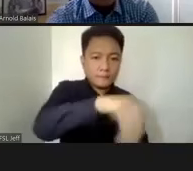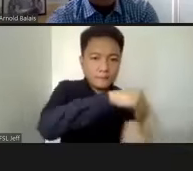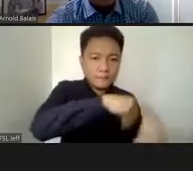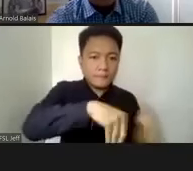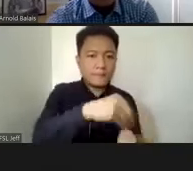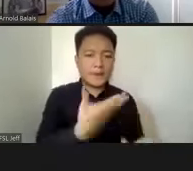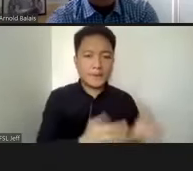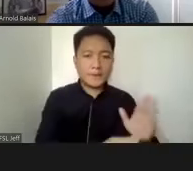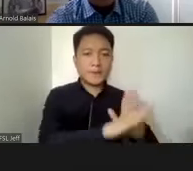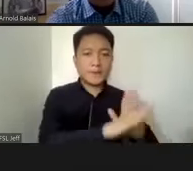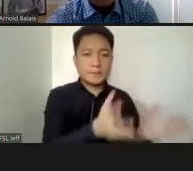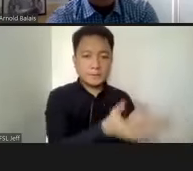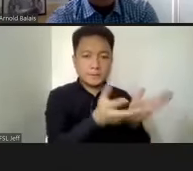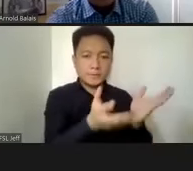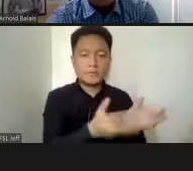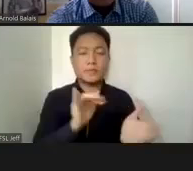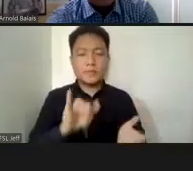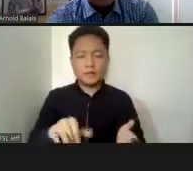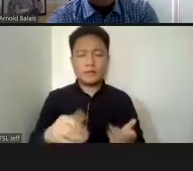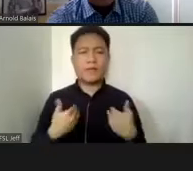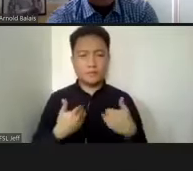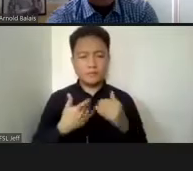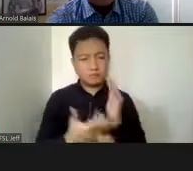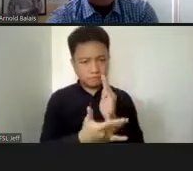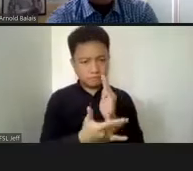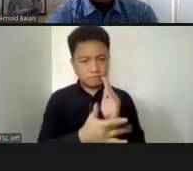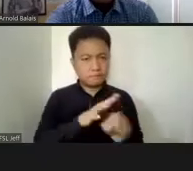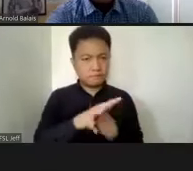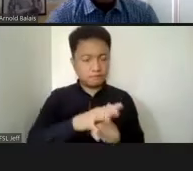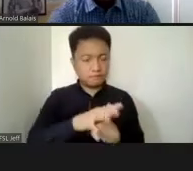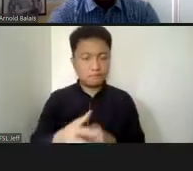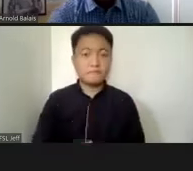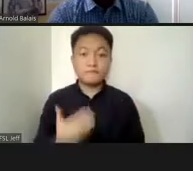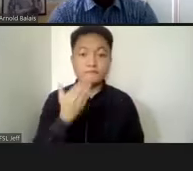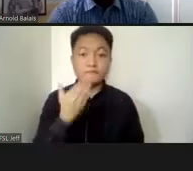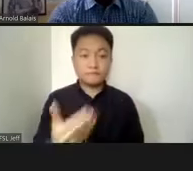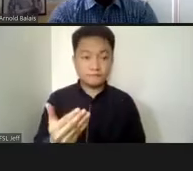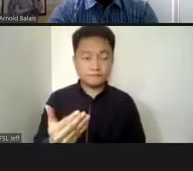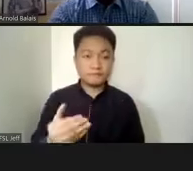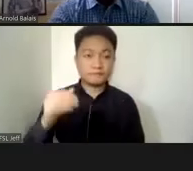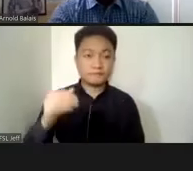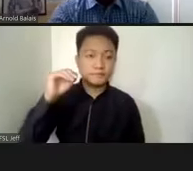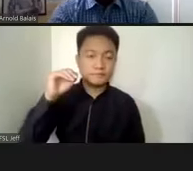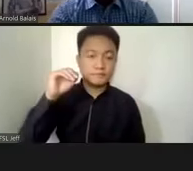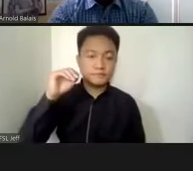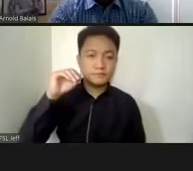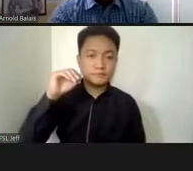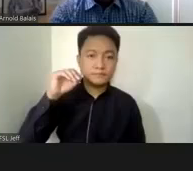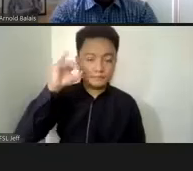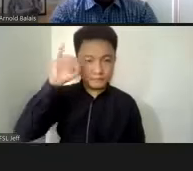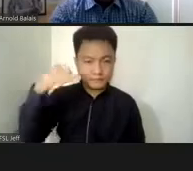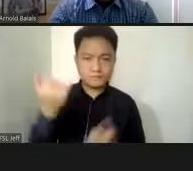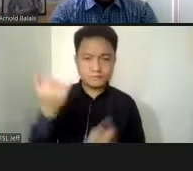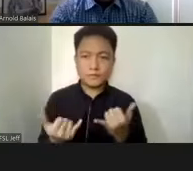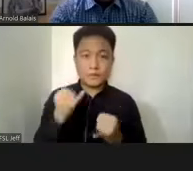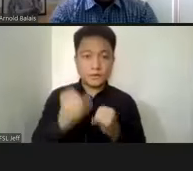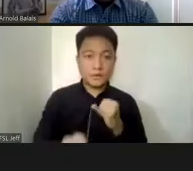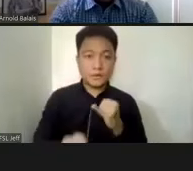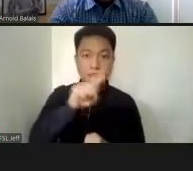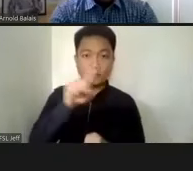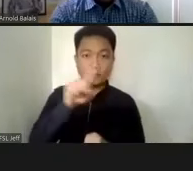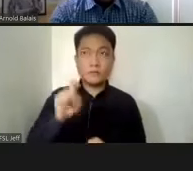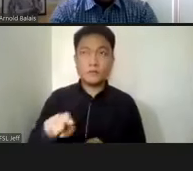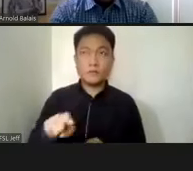Jeffrey. And now our last question for all of you to answer. How do we get everyone to do what you're